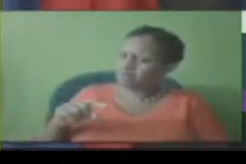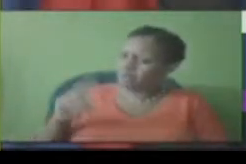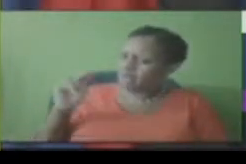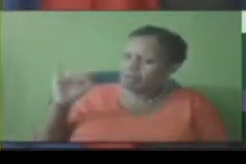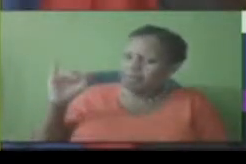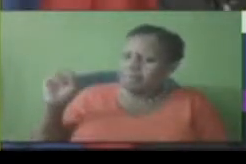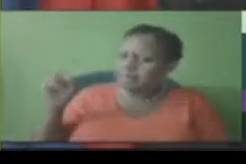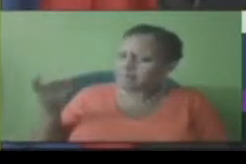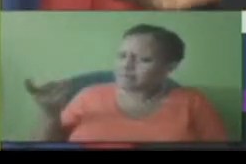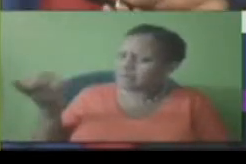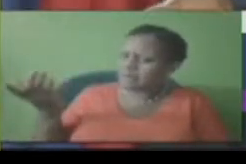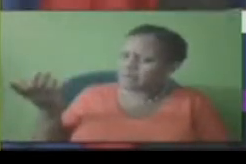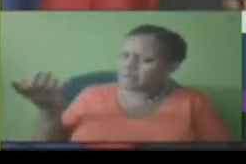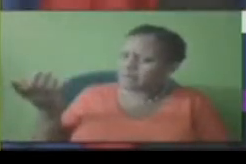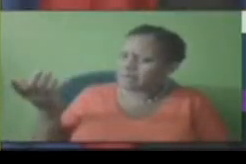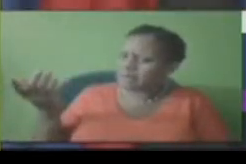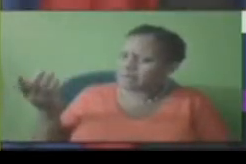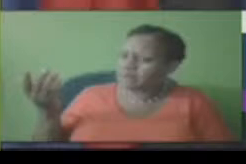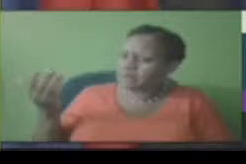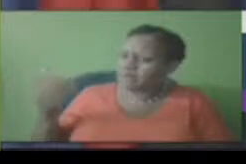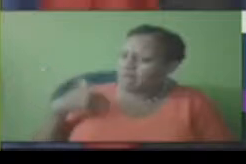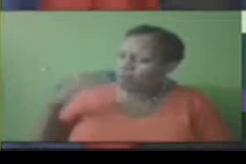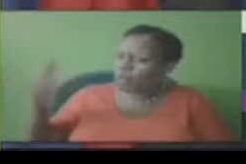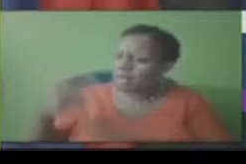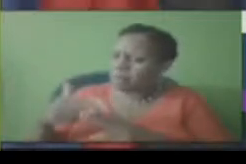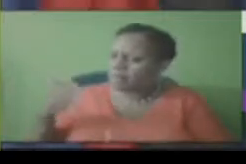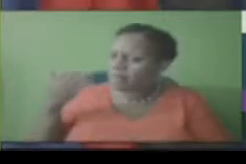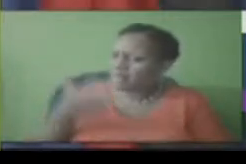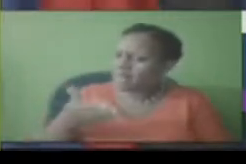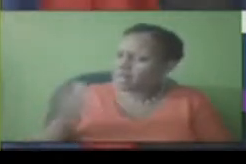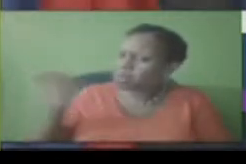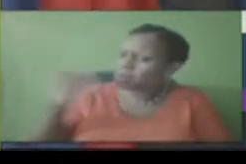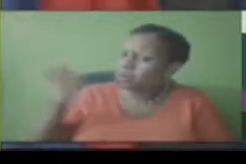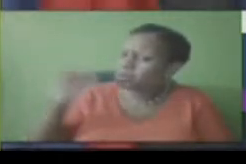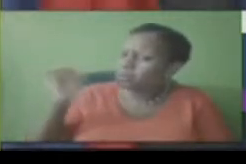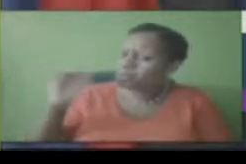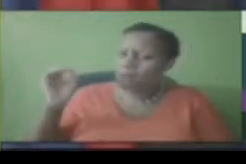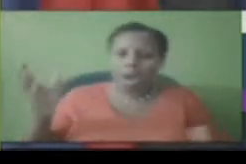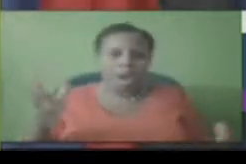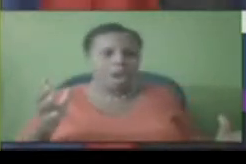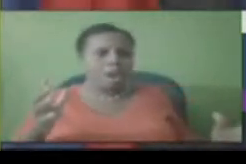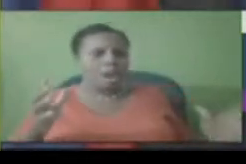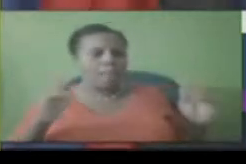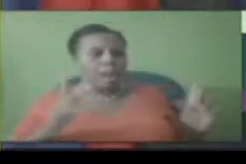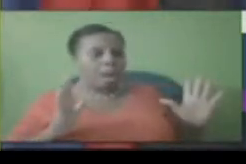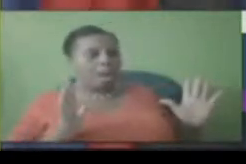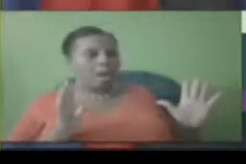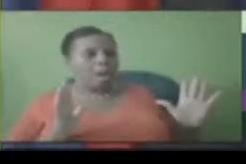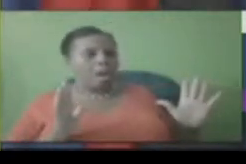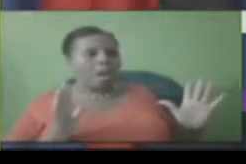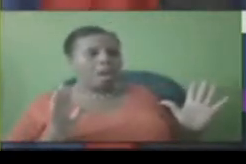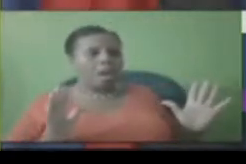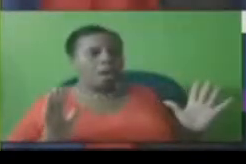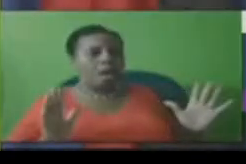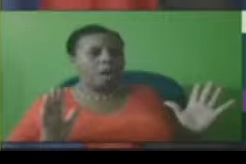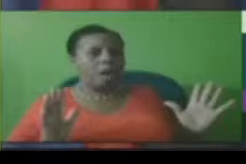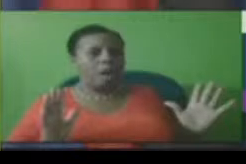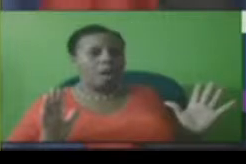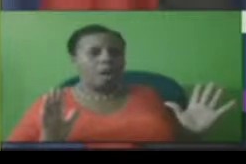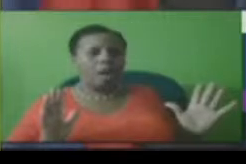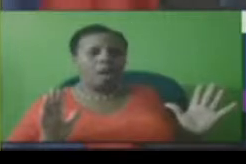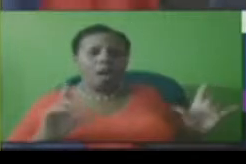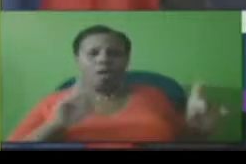years. And of course, you say, okay, get your employer to just send a letter saying that you're an